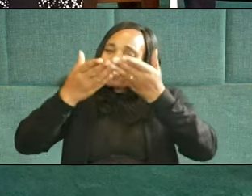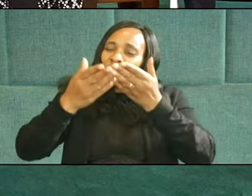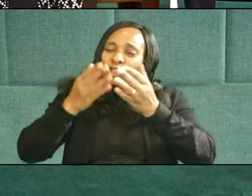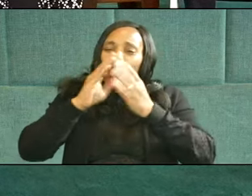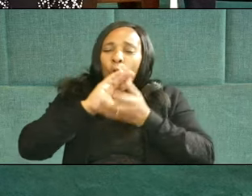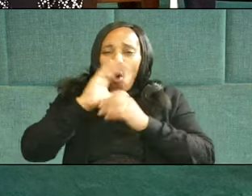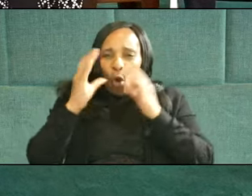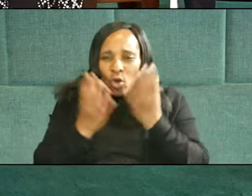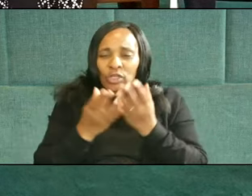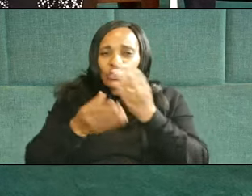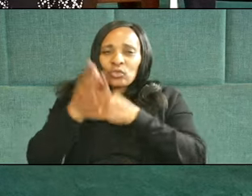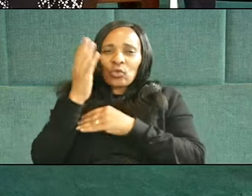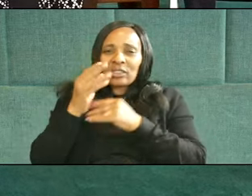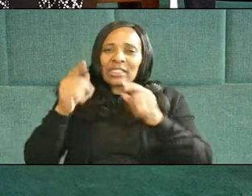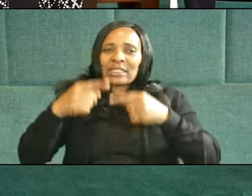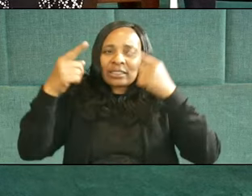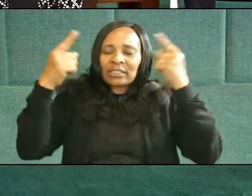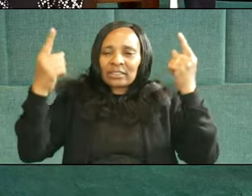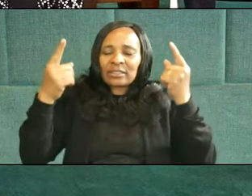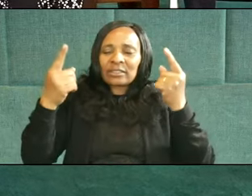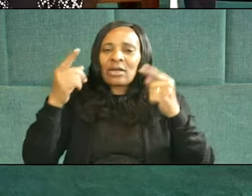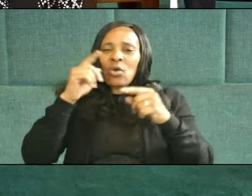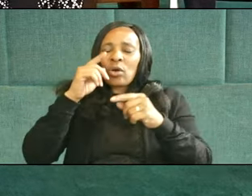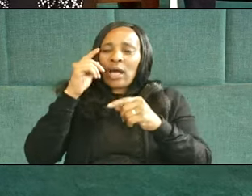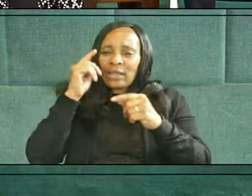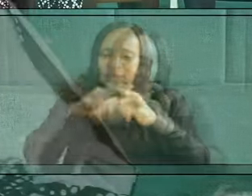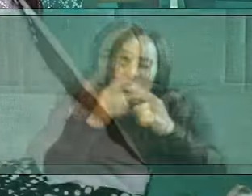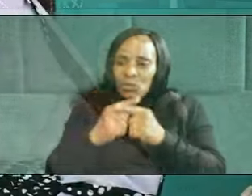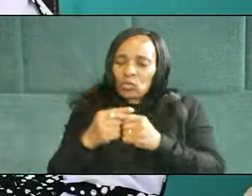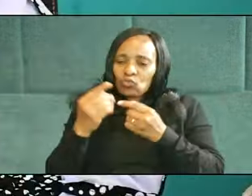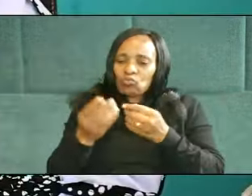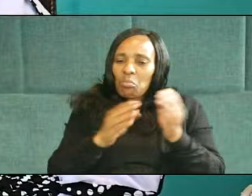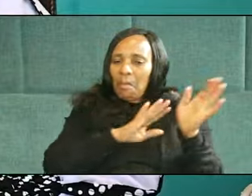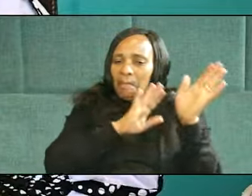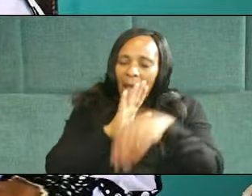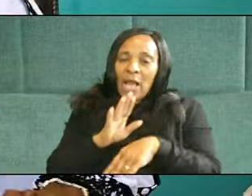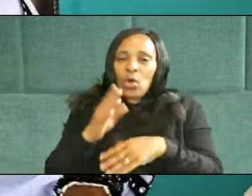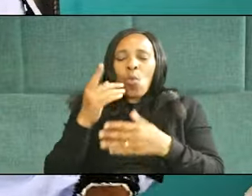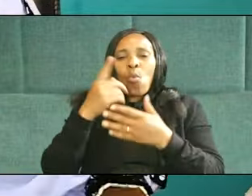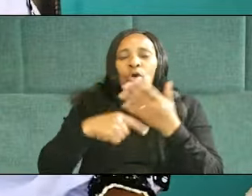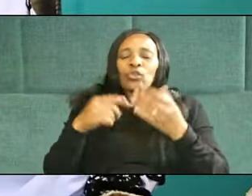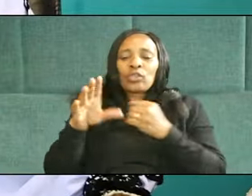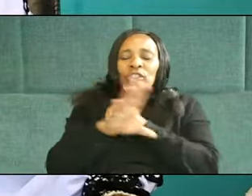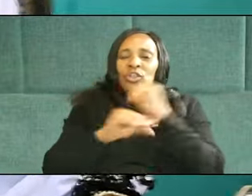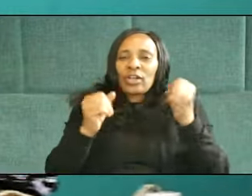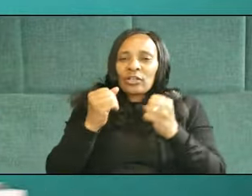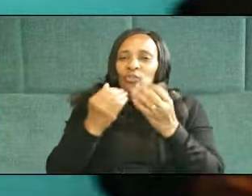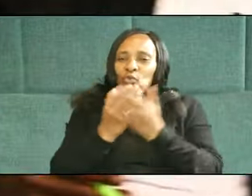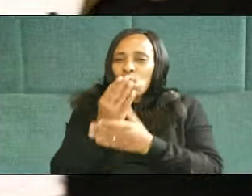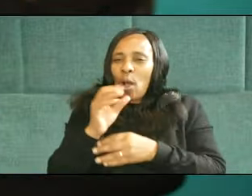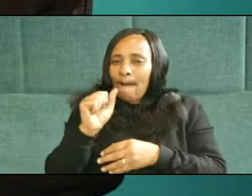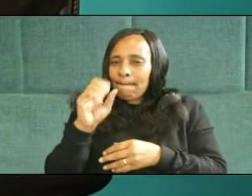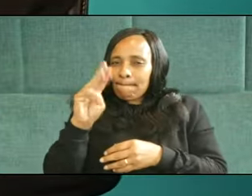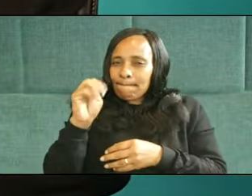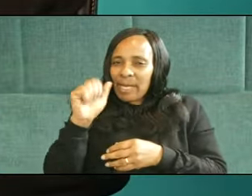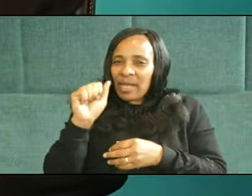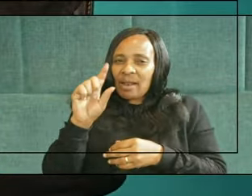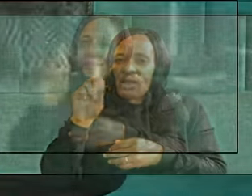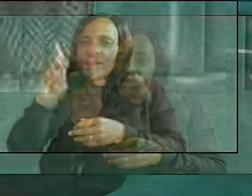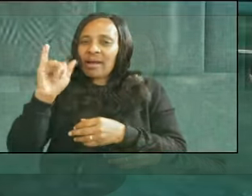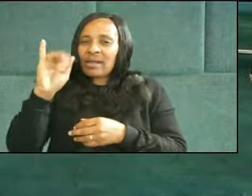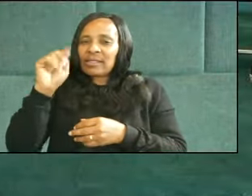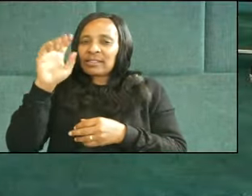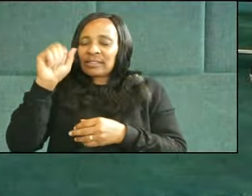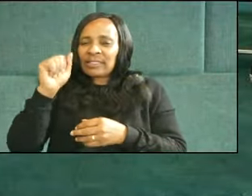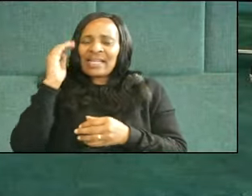he succeeded in his venture to reclaim what was stolen by the Amalekites. Mm-hmm. Yes. Amen. That actually just ties directly to